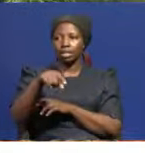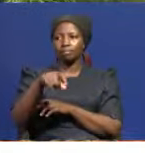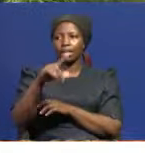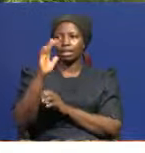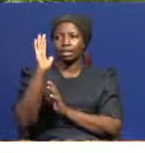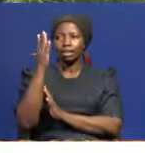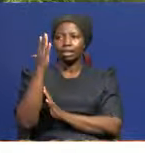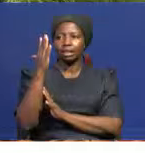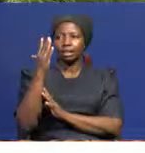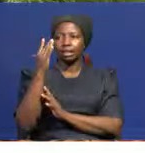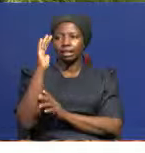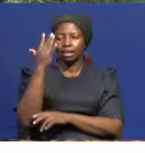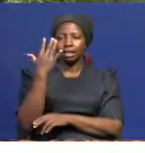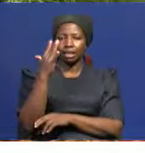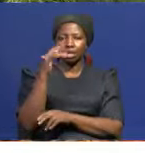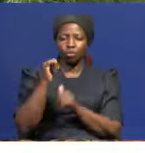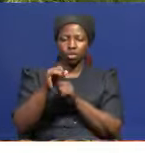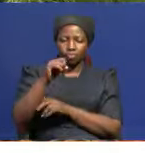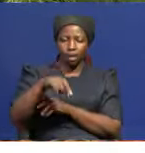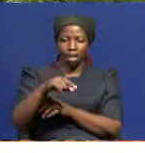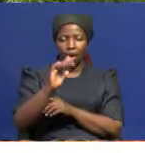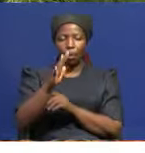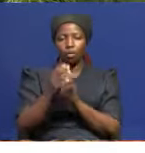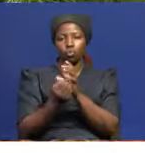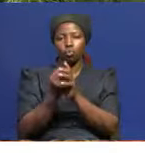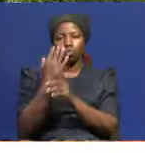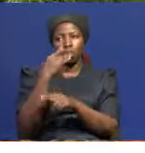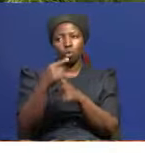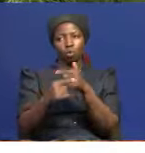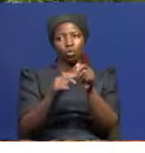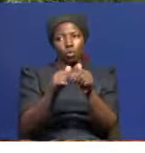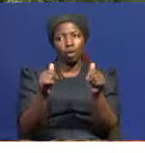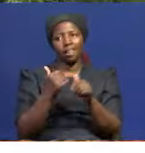itapandwa itaweza kumea na iendelee vizuri. Sio miti ambayo iko na